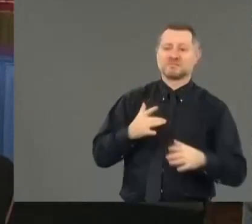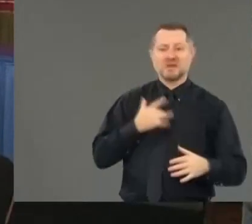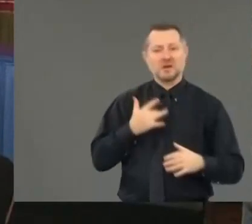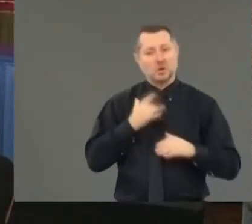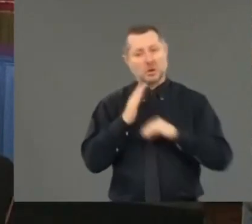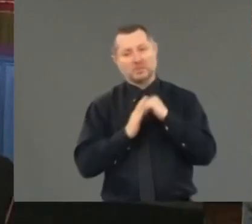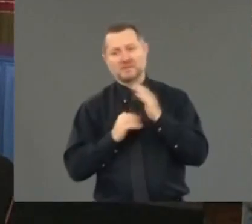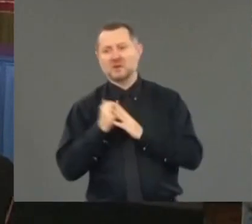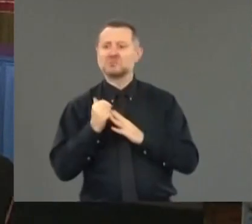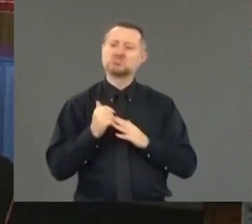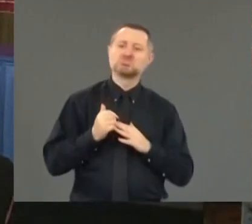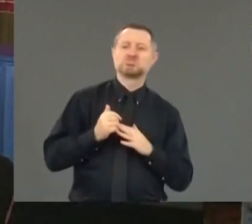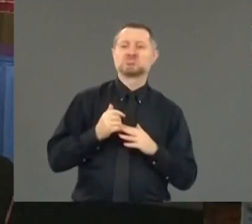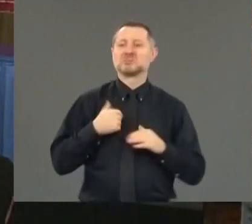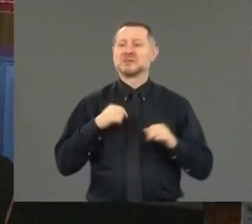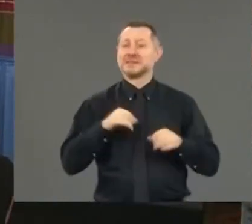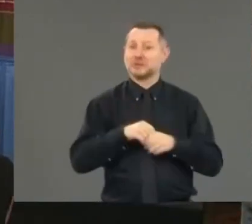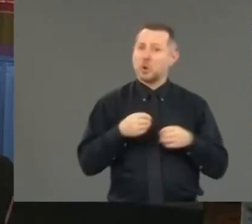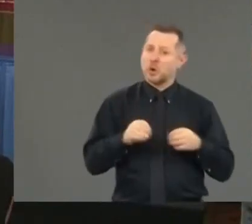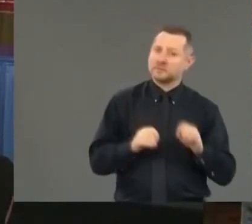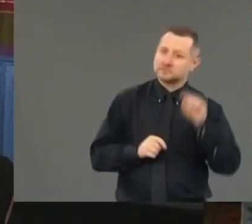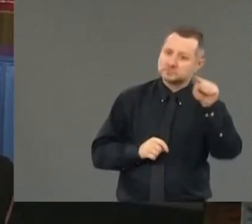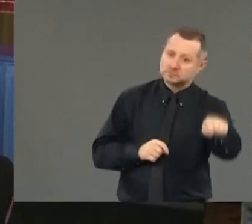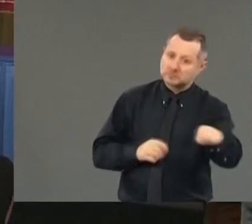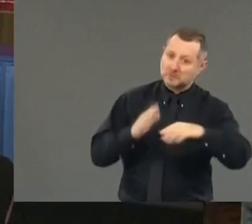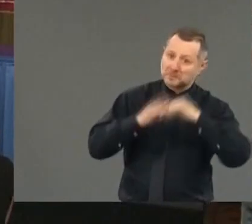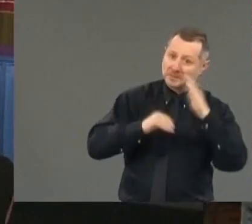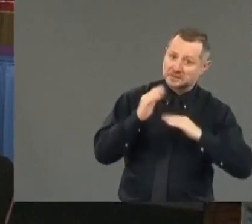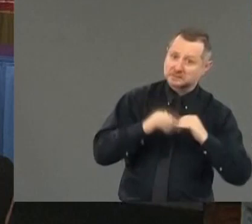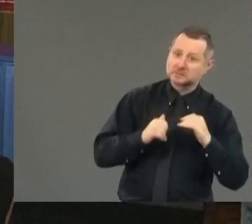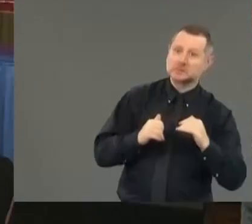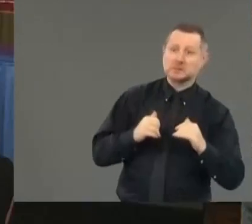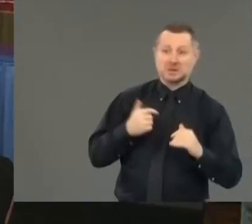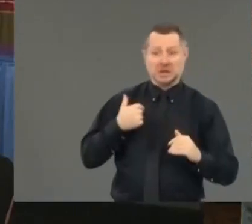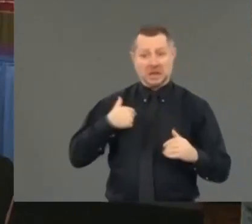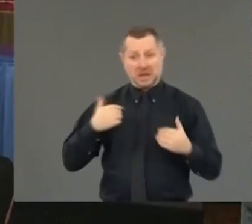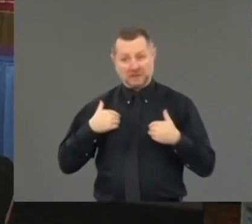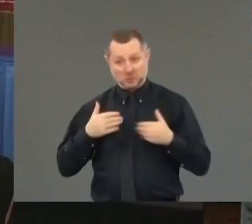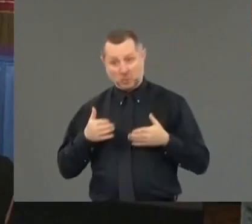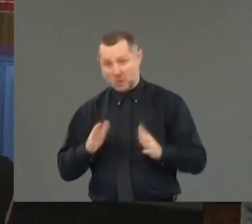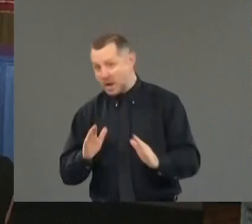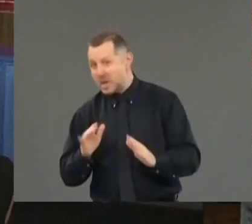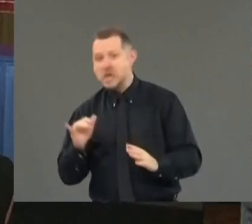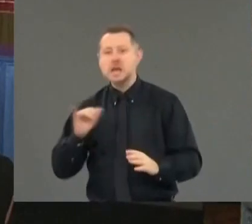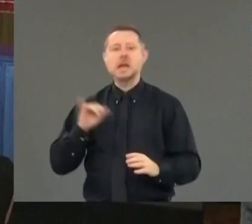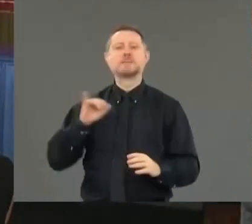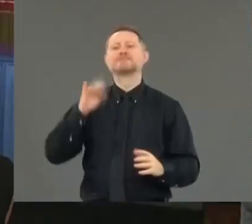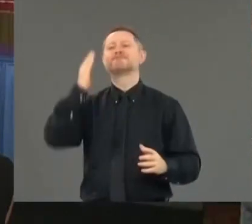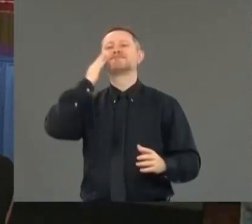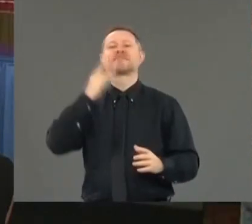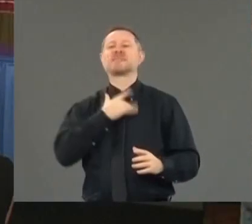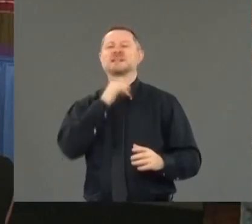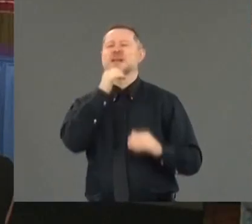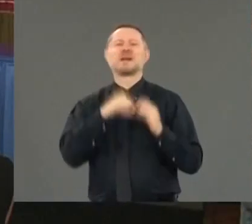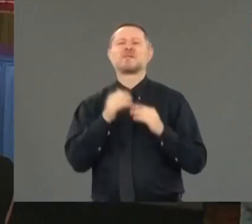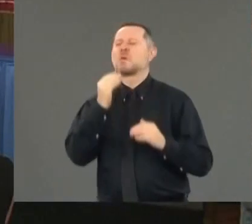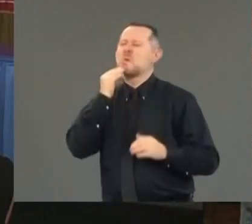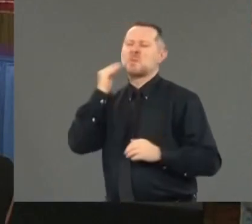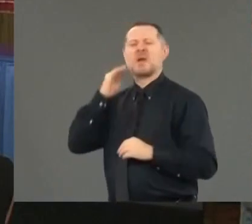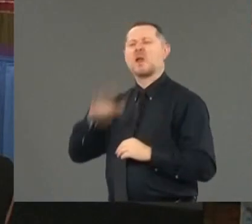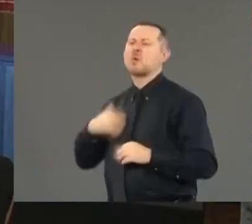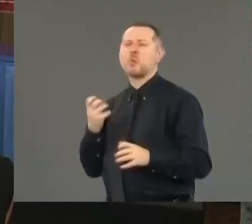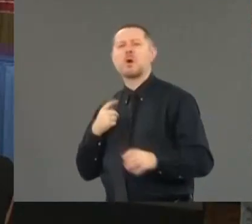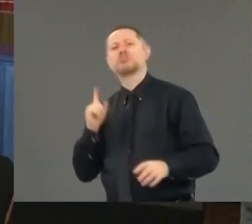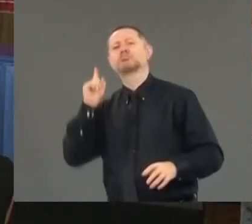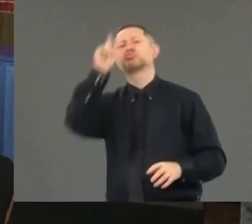at that person's desk in the building, is there a way of, and they're not comfortable being at home, is there a way